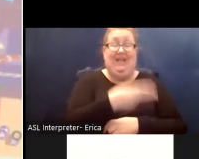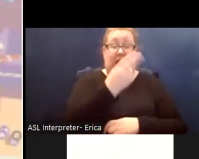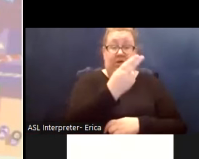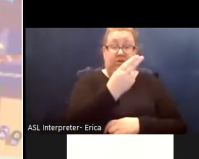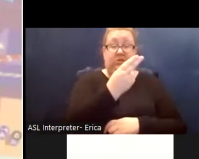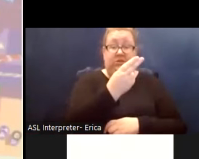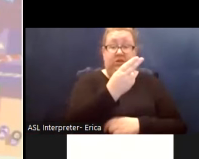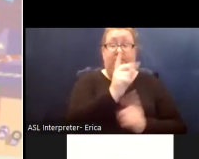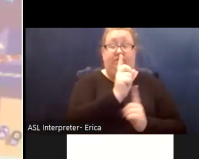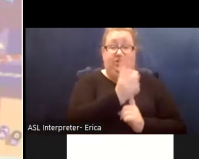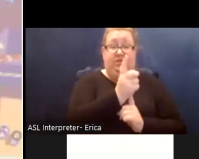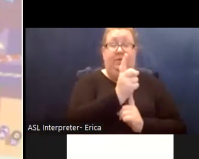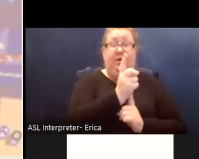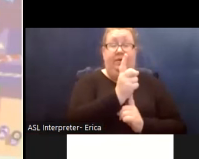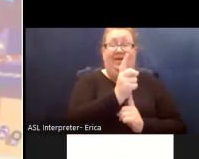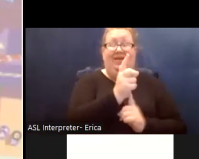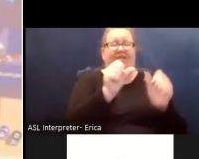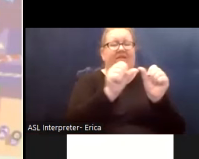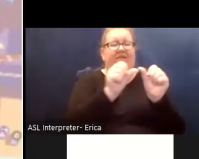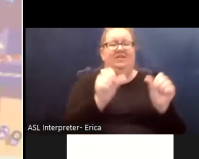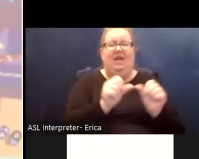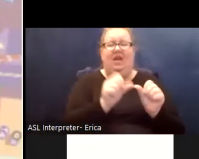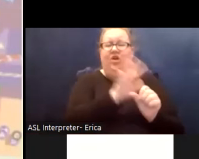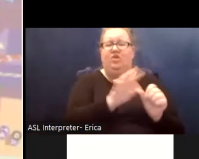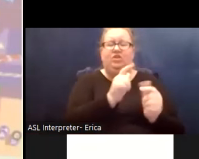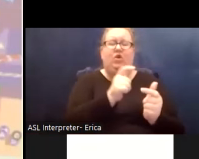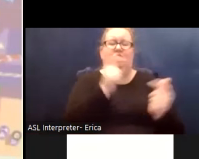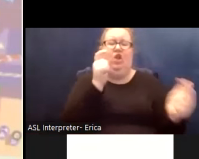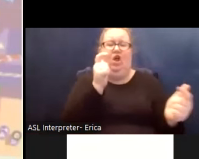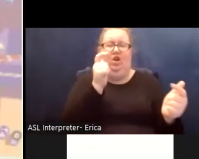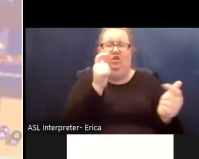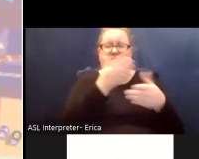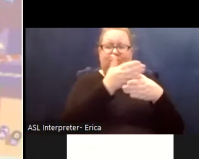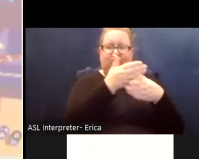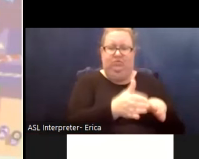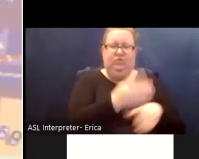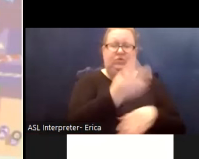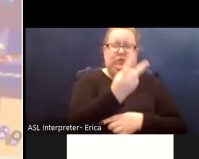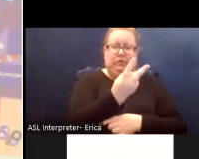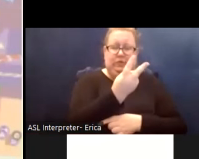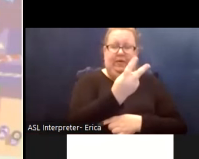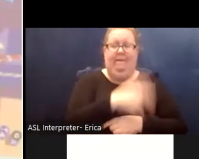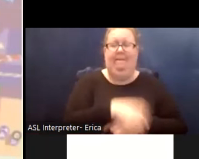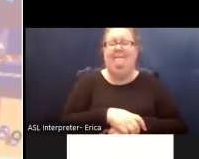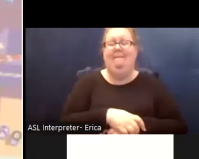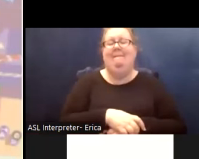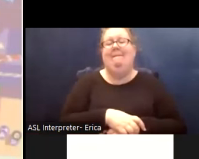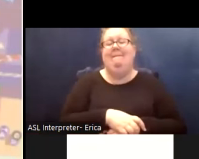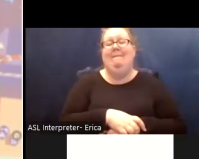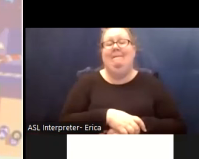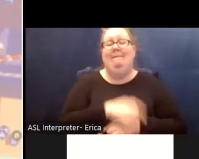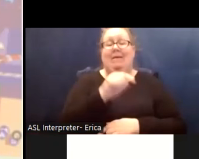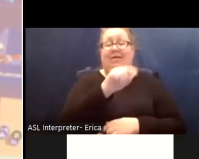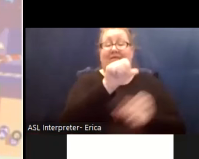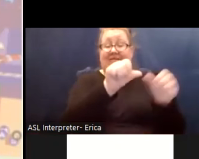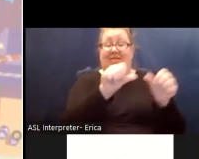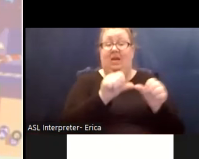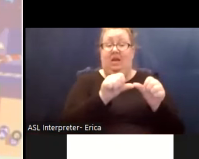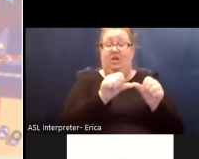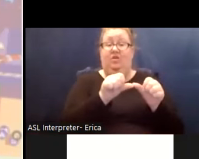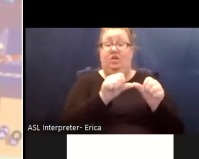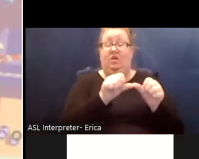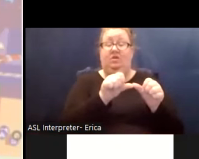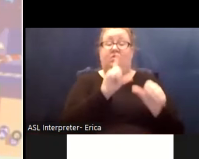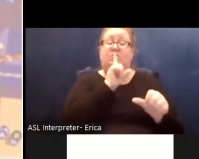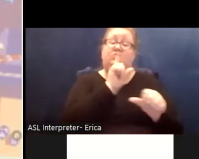area is so large, we kind of like broke it into two. So this area is really defined